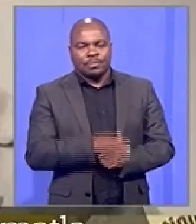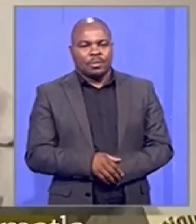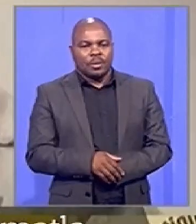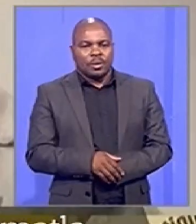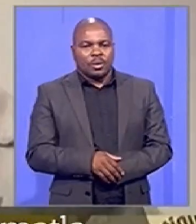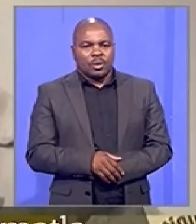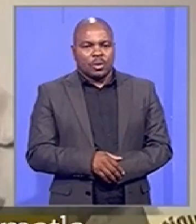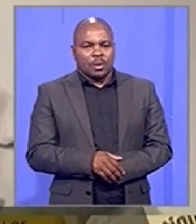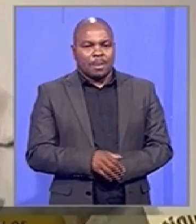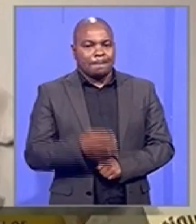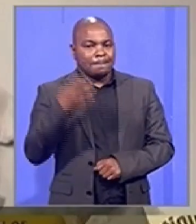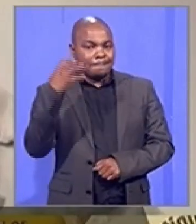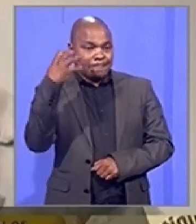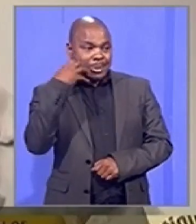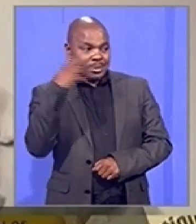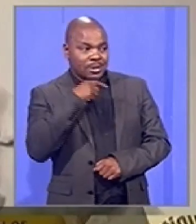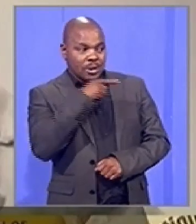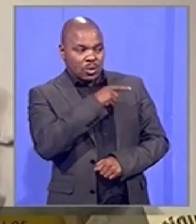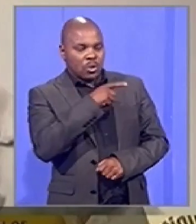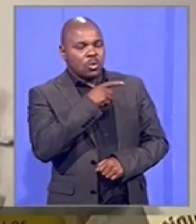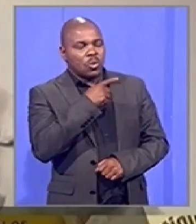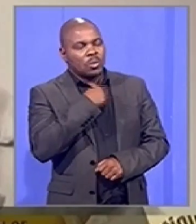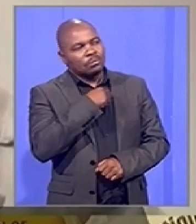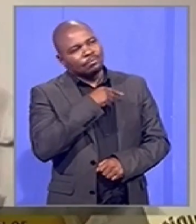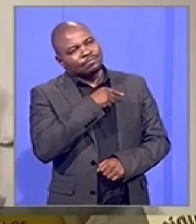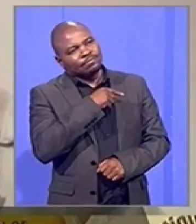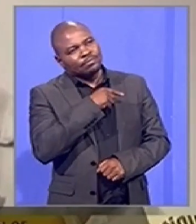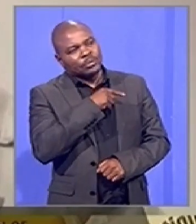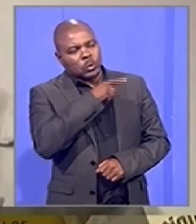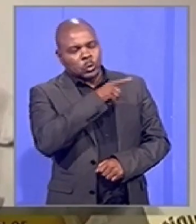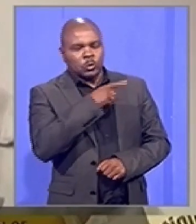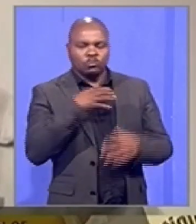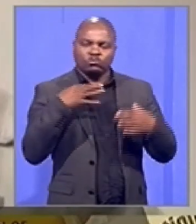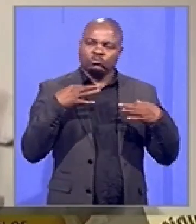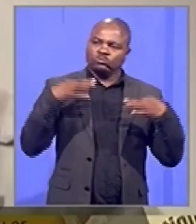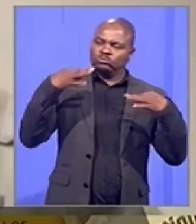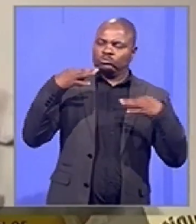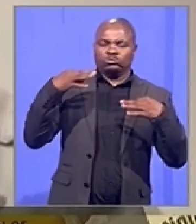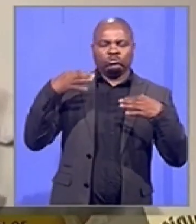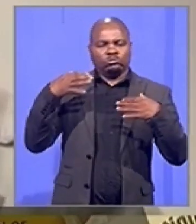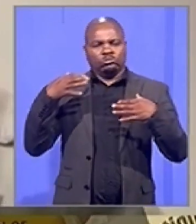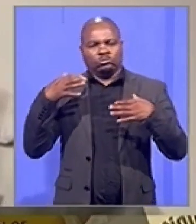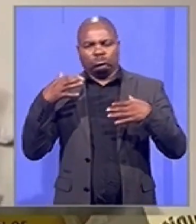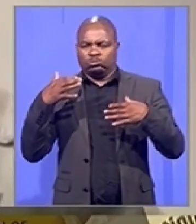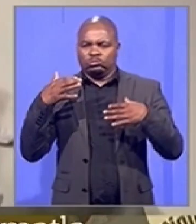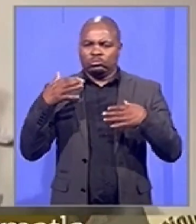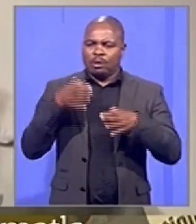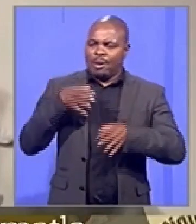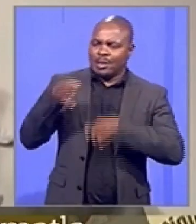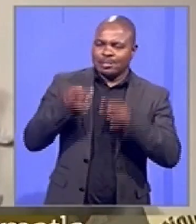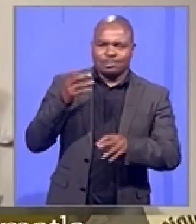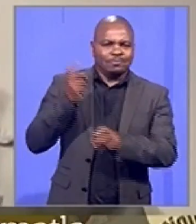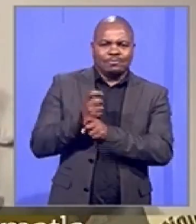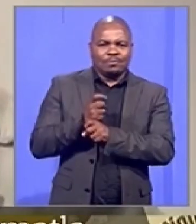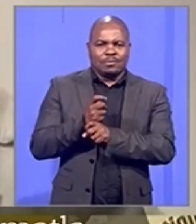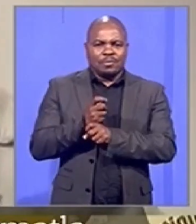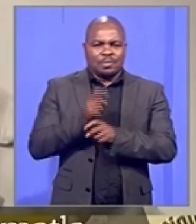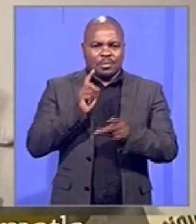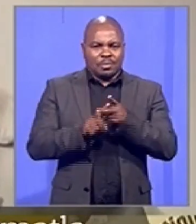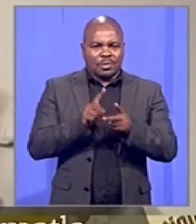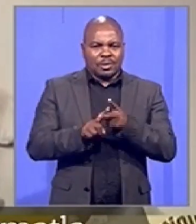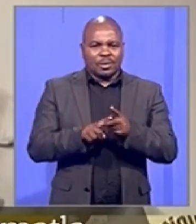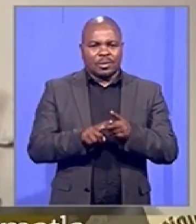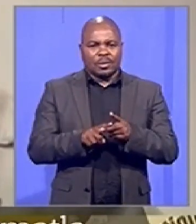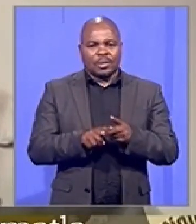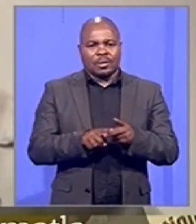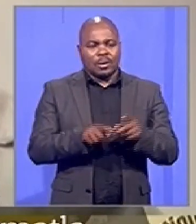have seen a minister who has an arrogance that I can't explain, and a minister that has